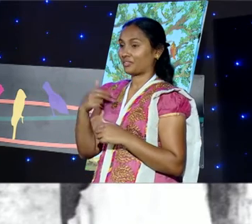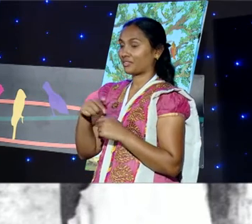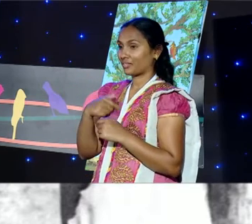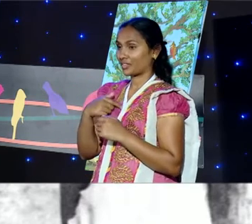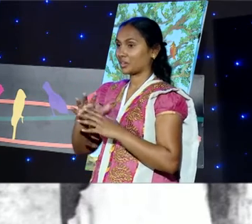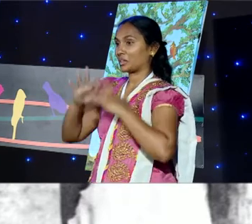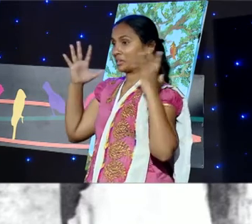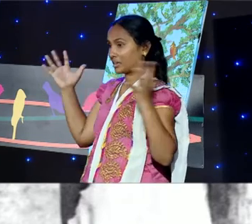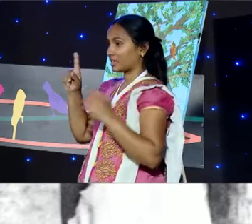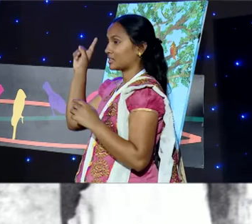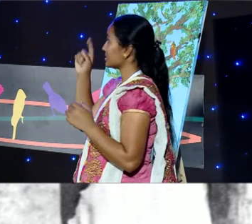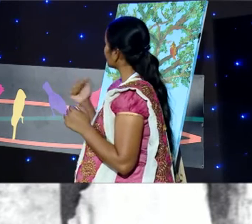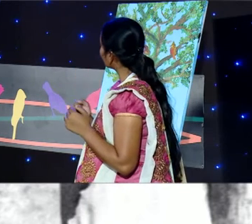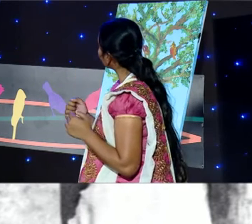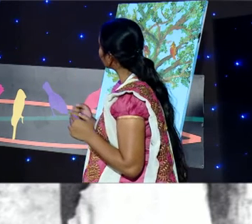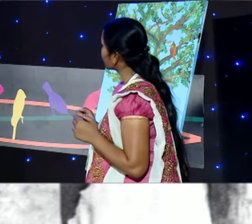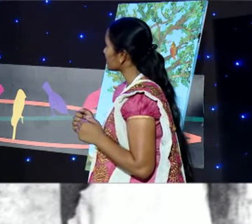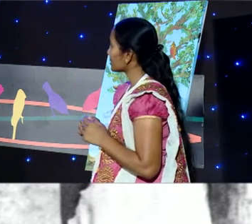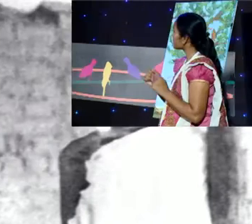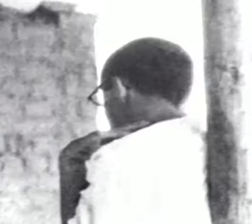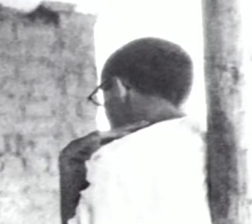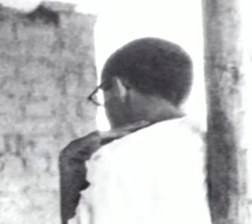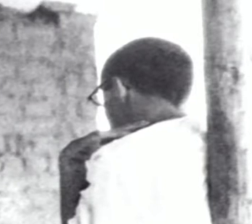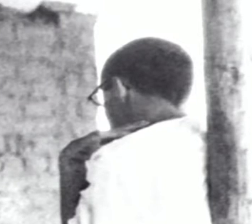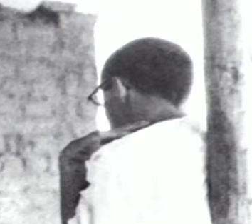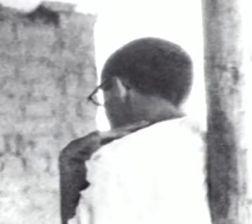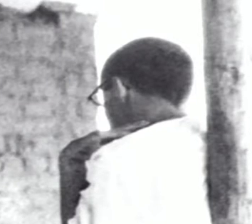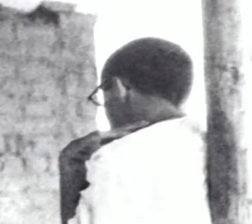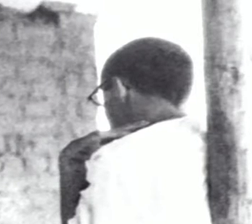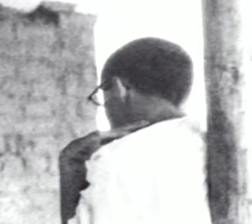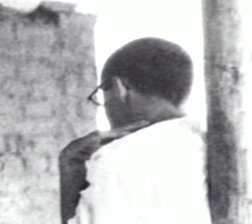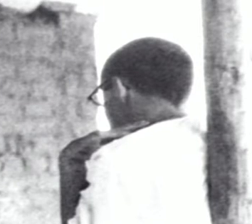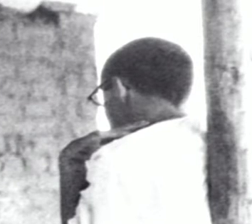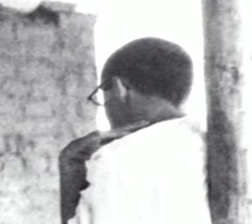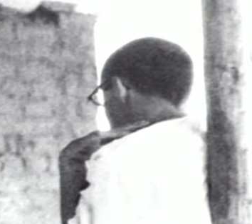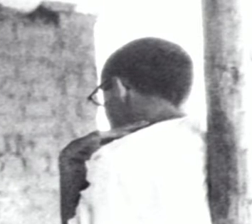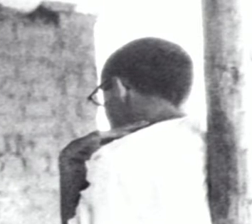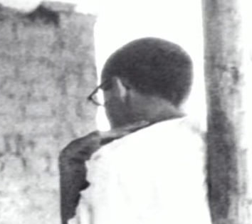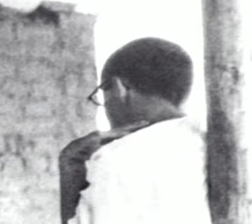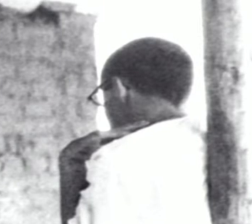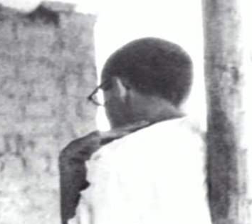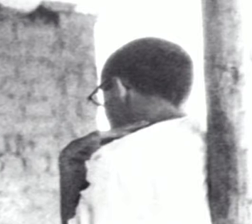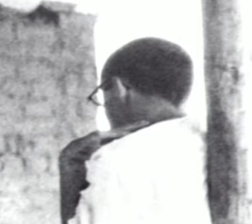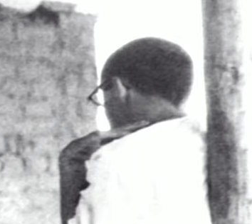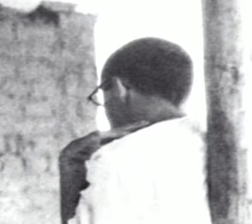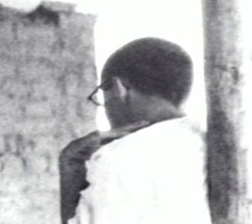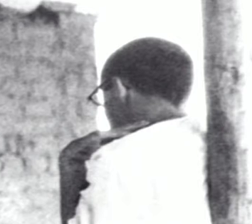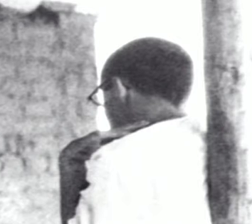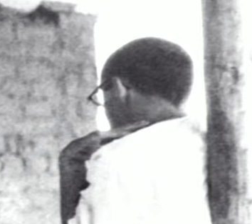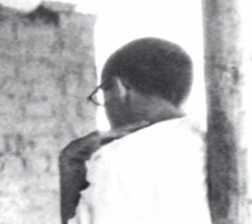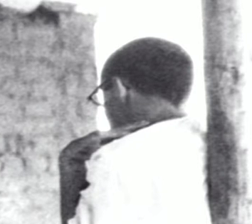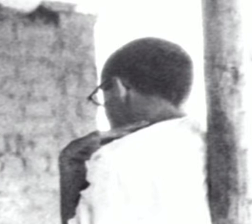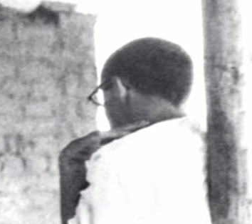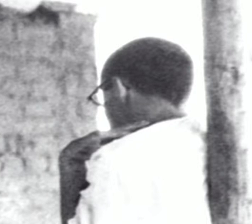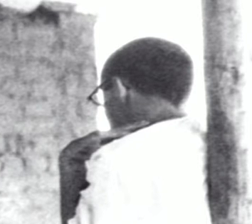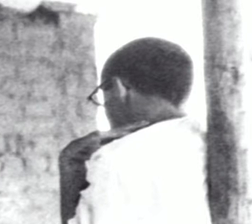many leaders. This is Gandhi with J.C. Kumarappa. He was one of these remarkable economists of India. And at one point, all these